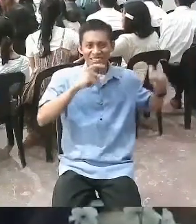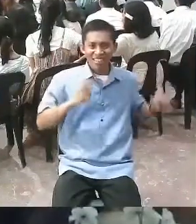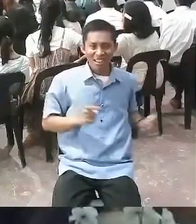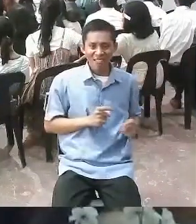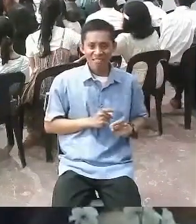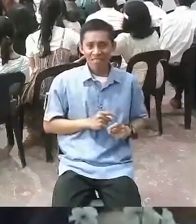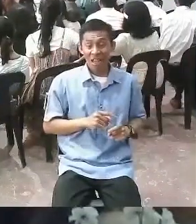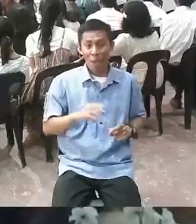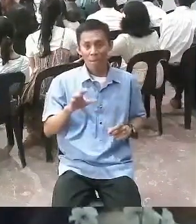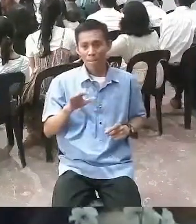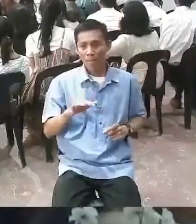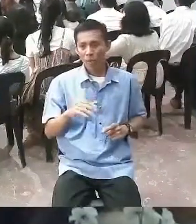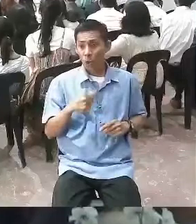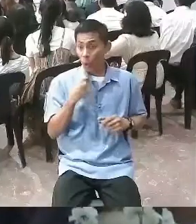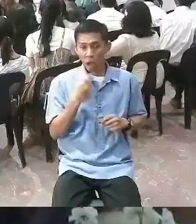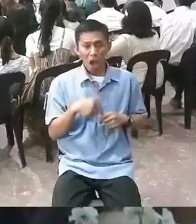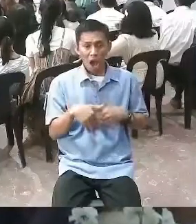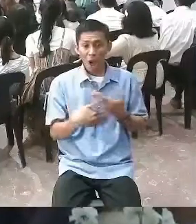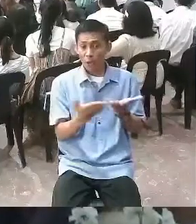We're all sinners. How many you got?